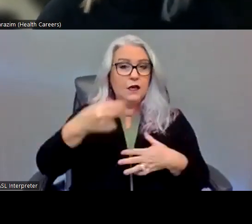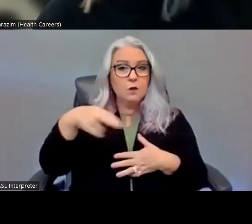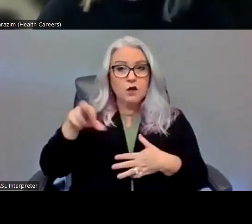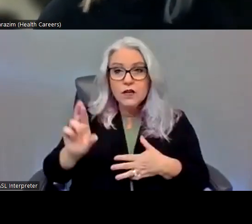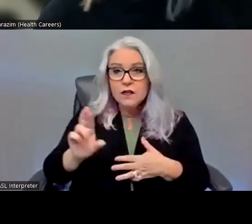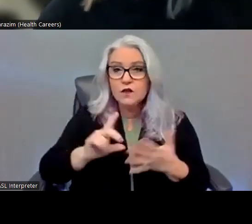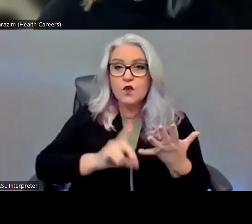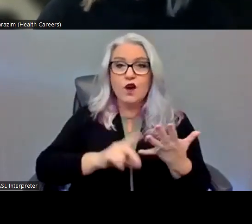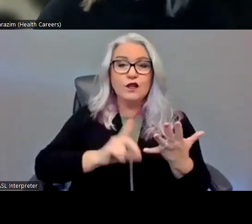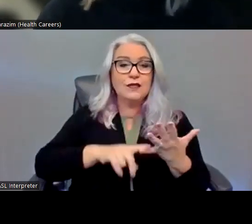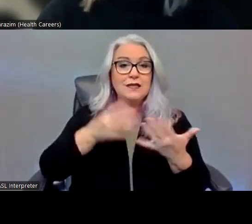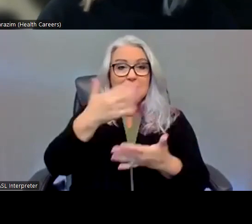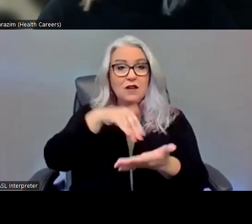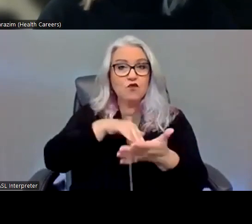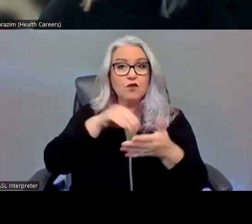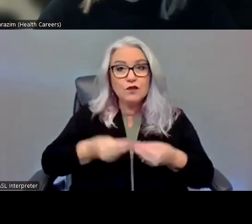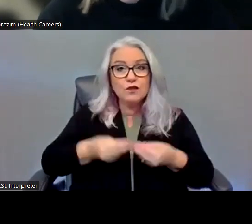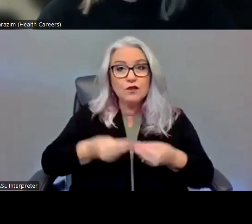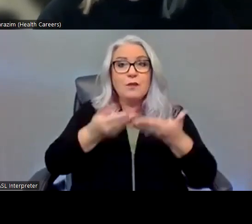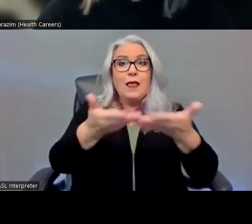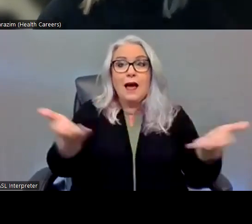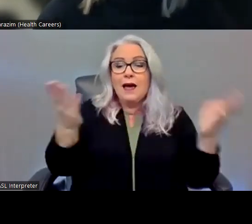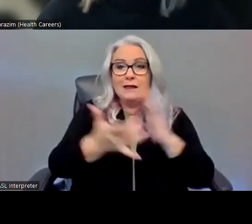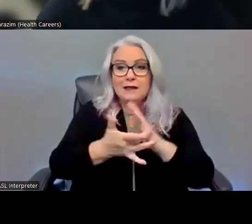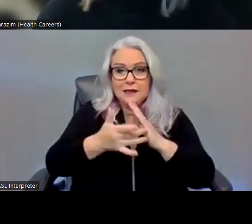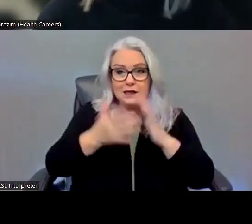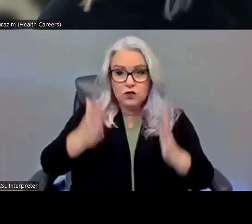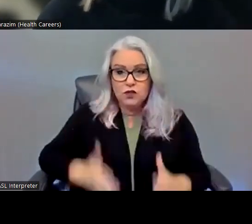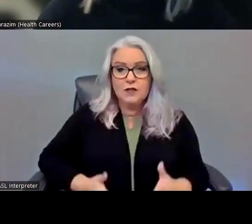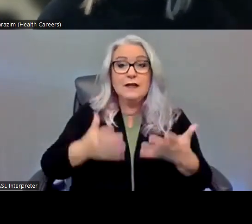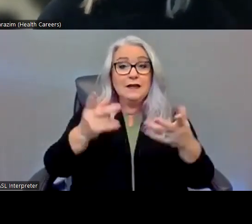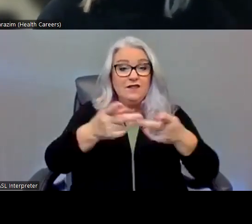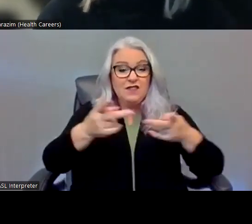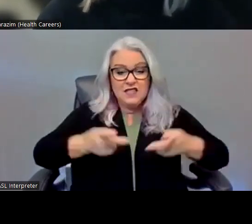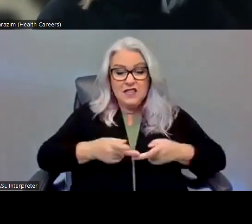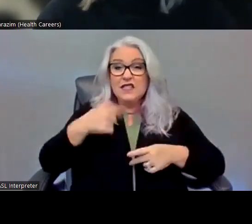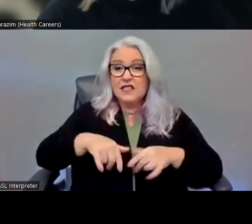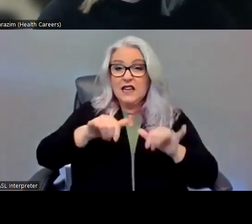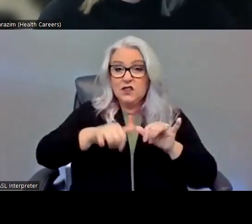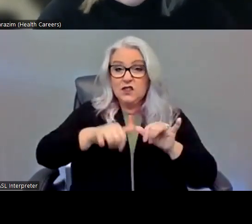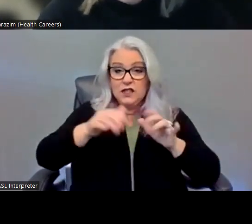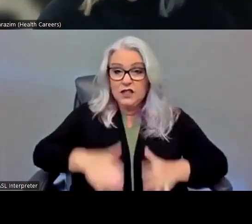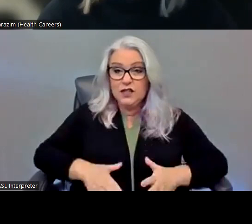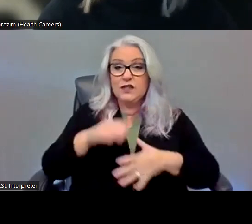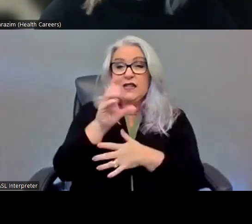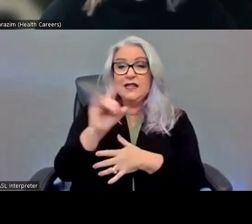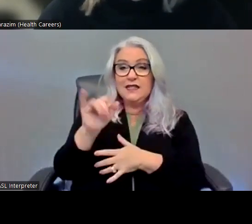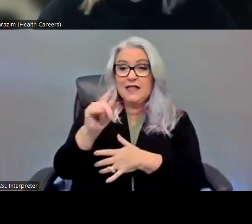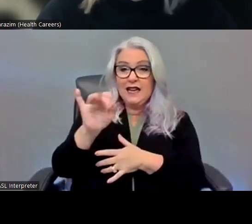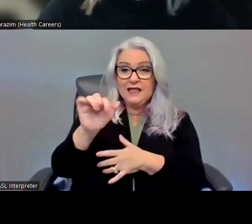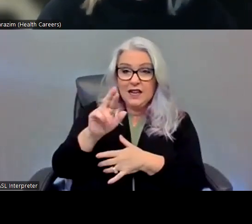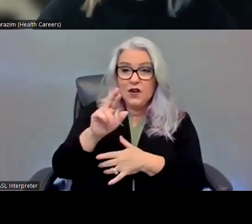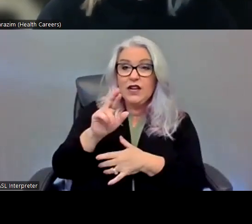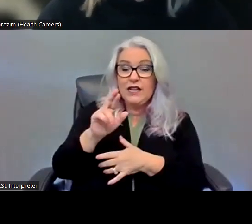central supply technicians, facility engineers, dietary preparation staff. That might